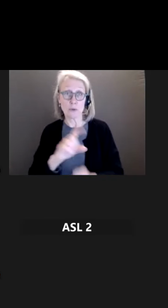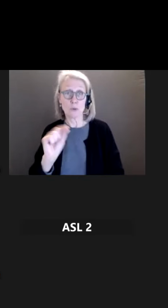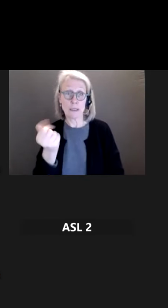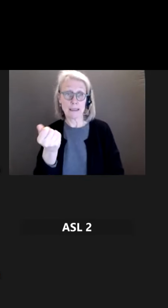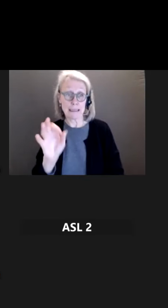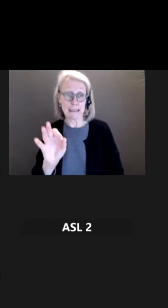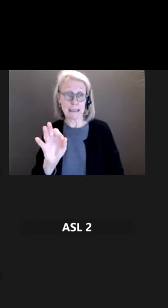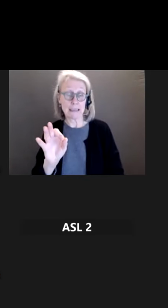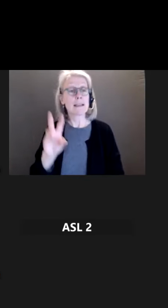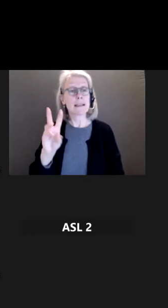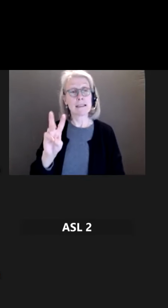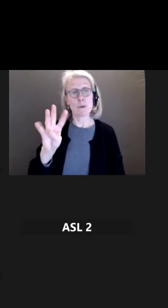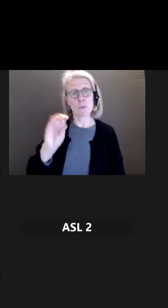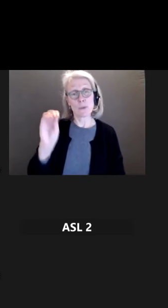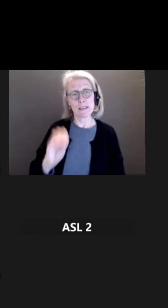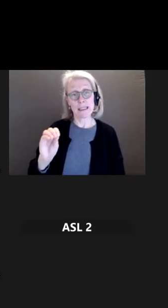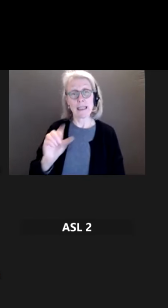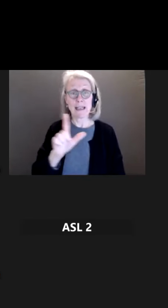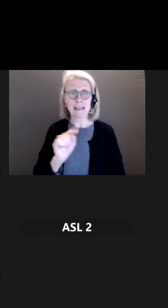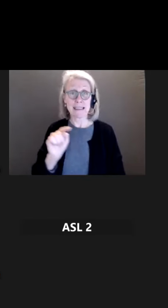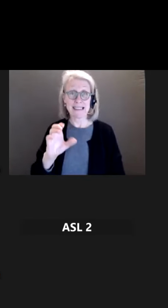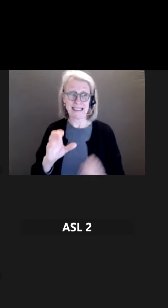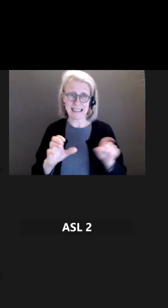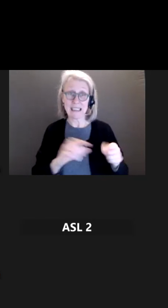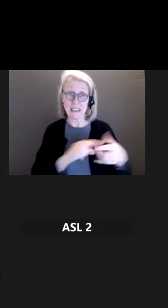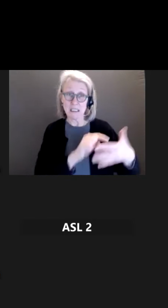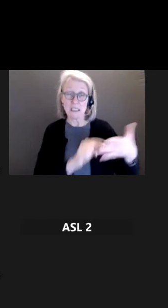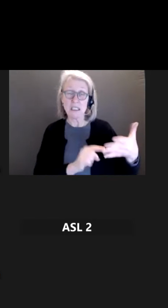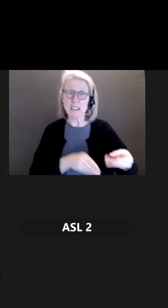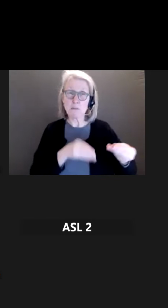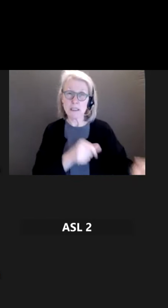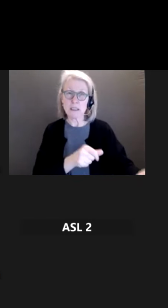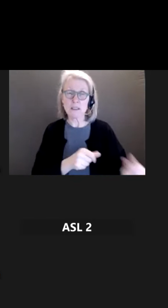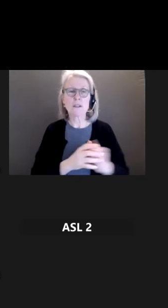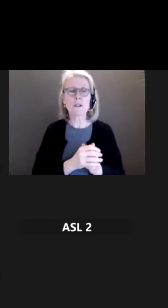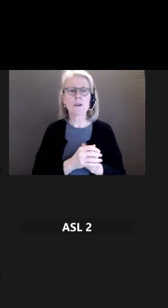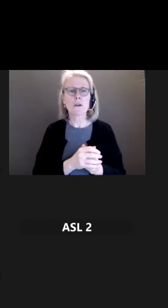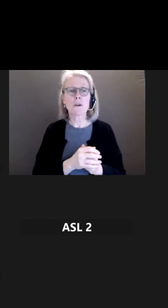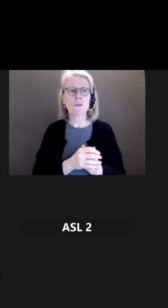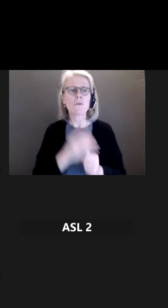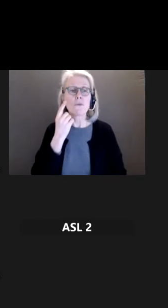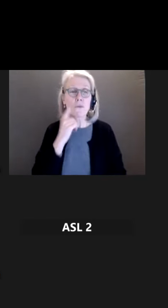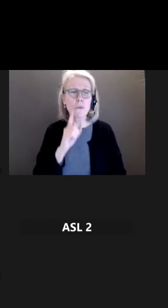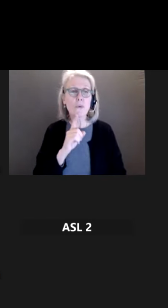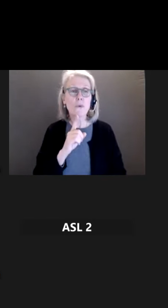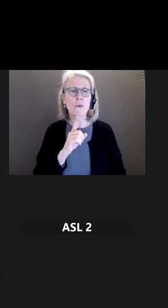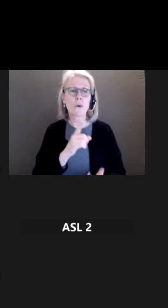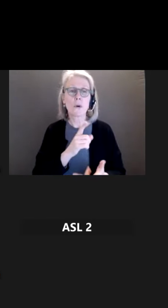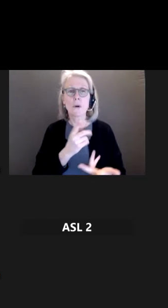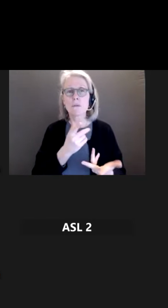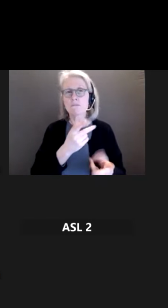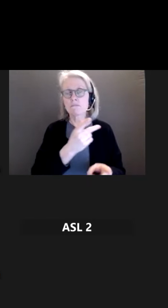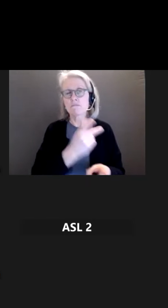2019, 64% of Canada's long-term care expenses or expenditures were allocated to institutional care